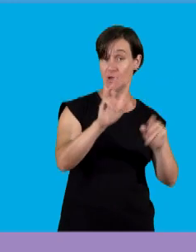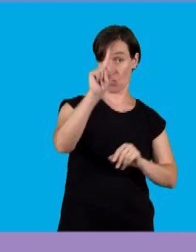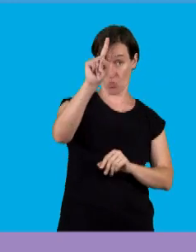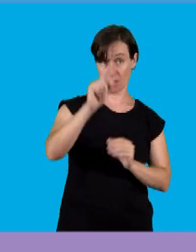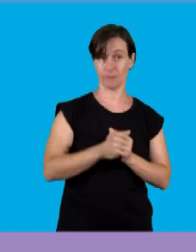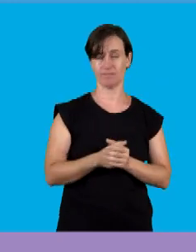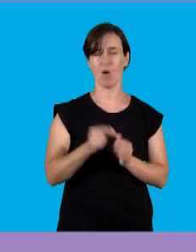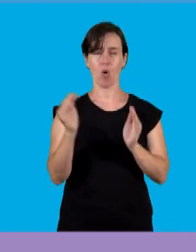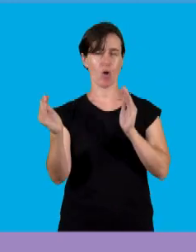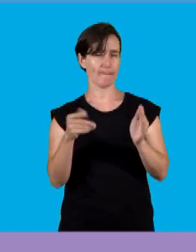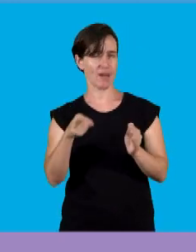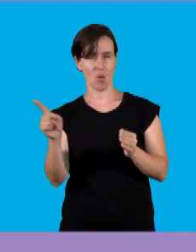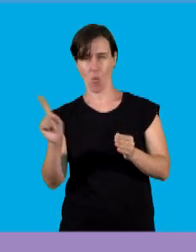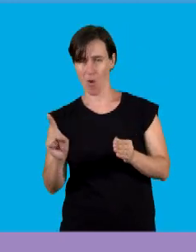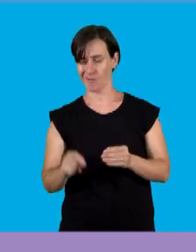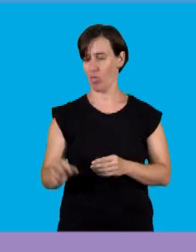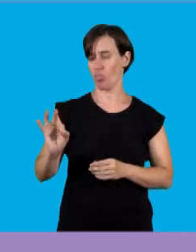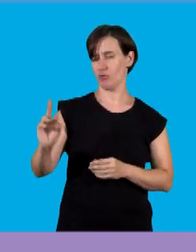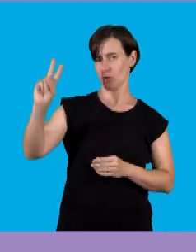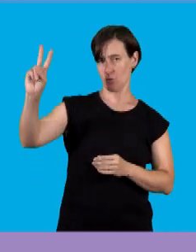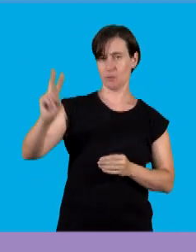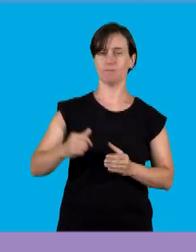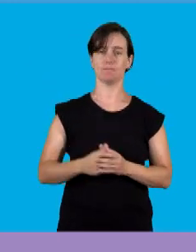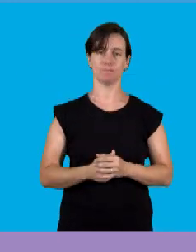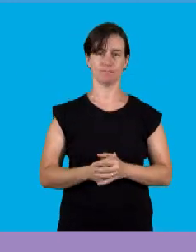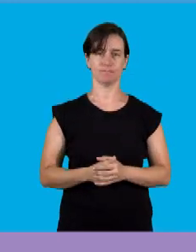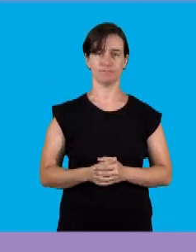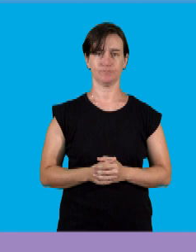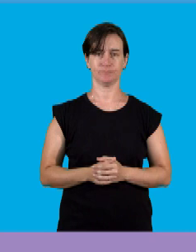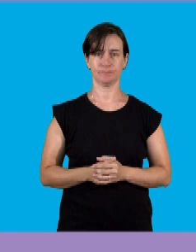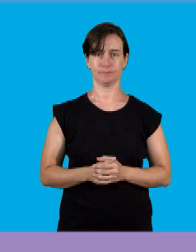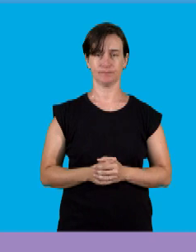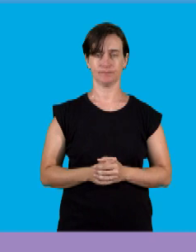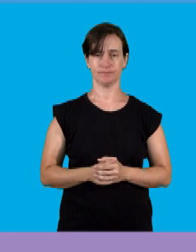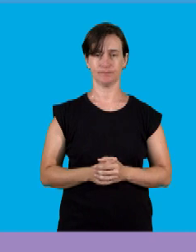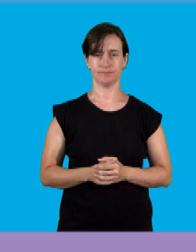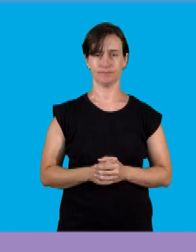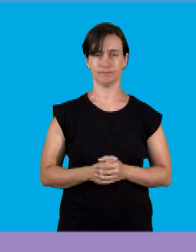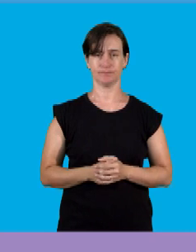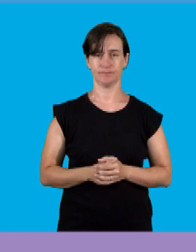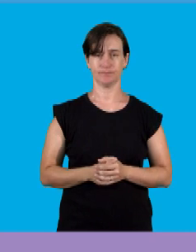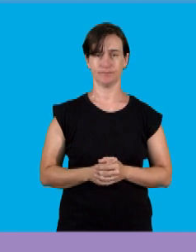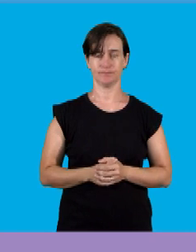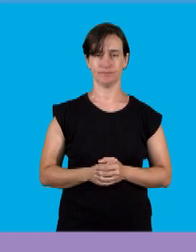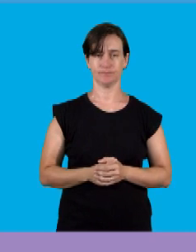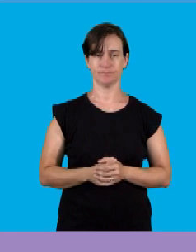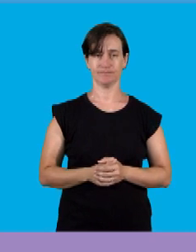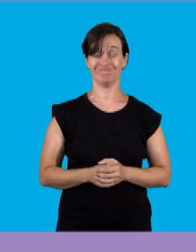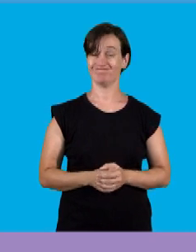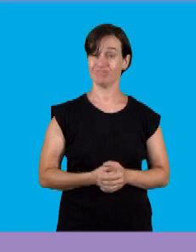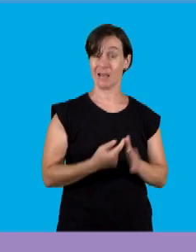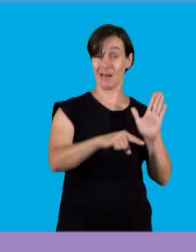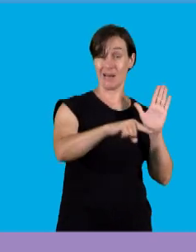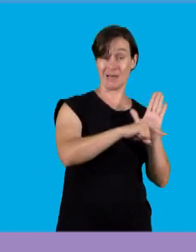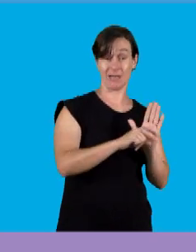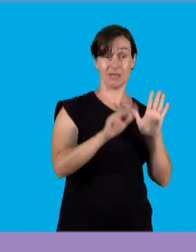negative 9 exponent 1. And we are going to compare that with a 3 exponent 2. Now, a